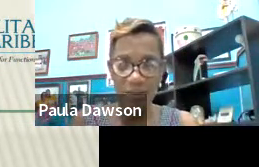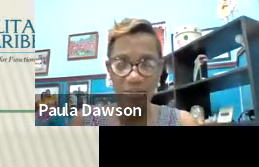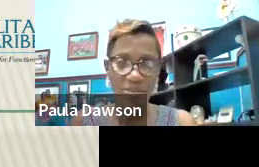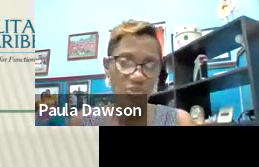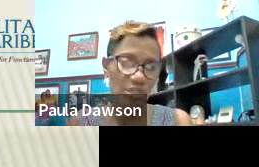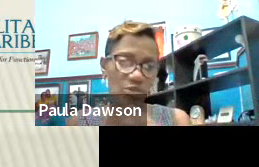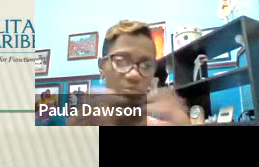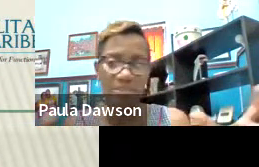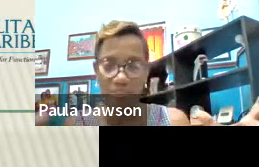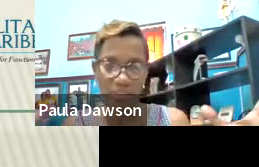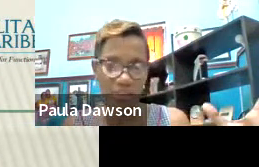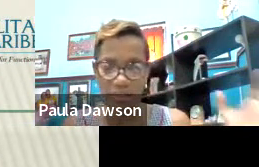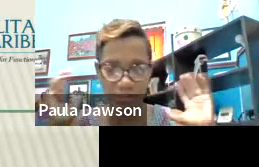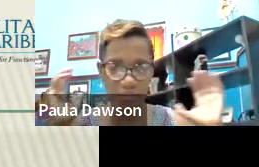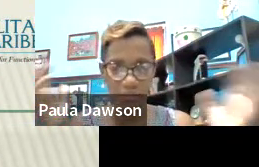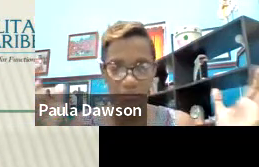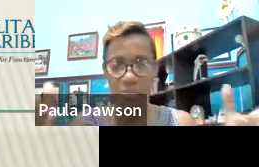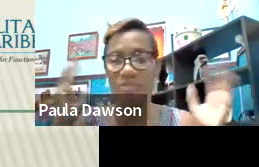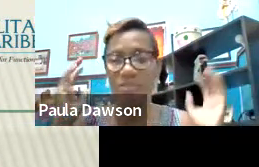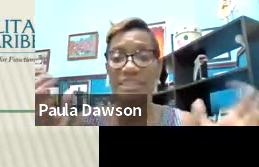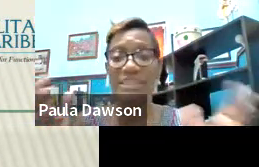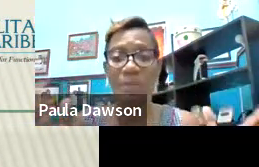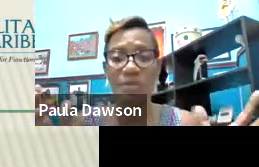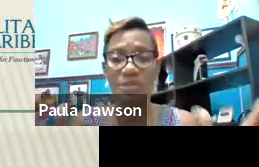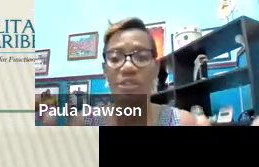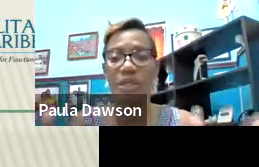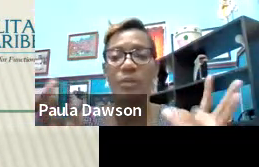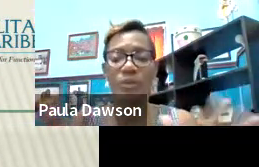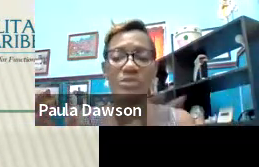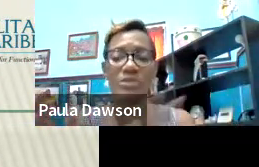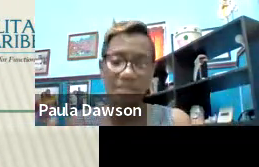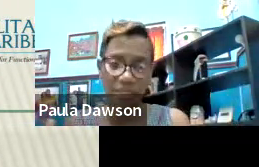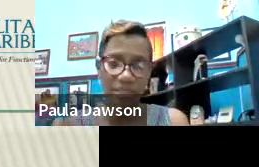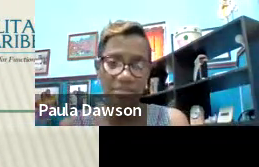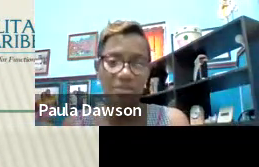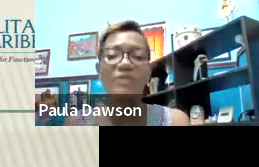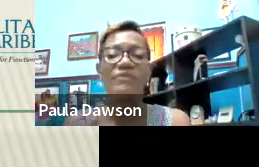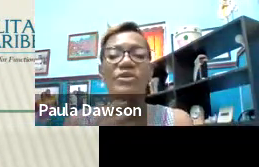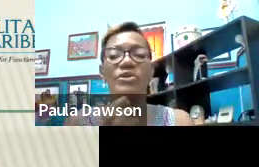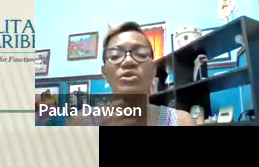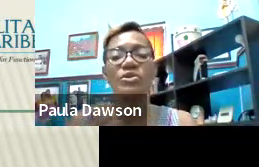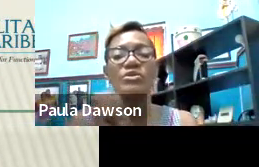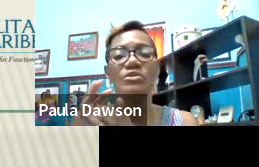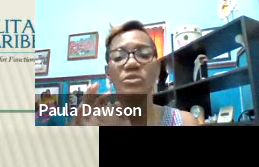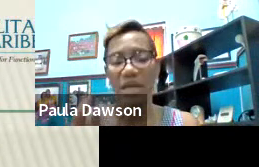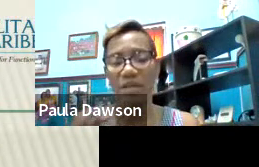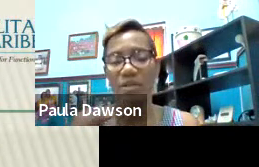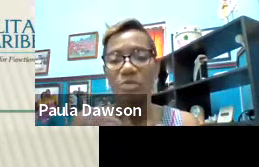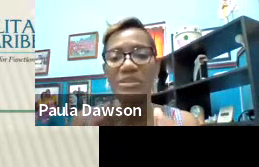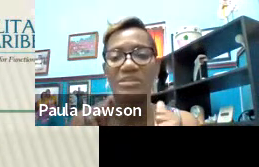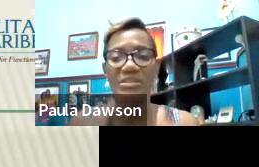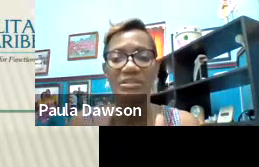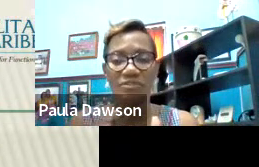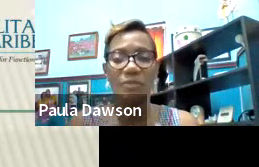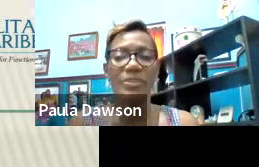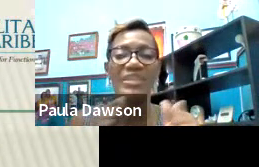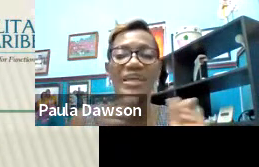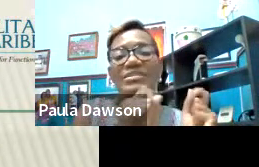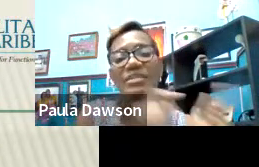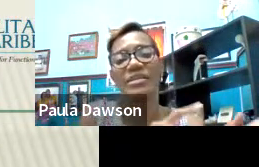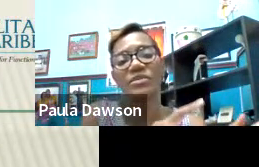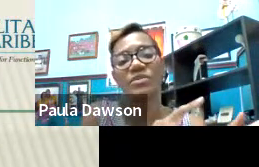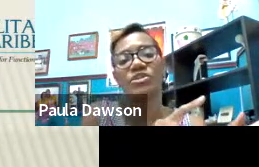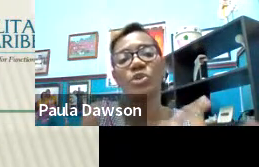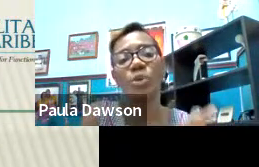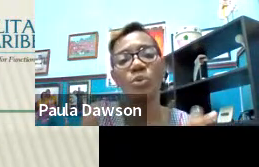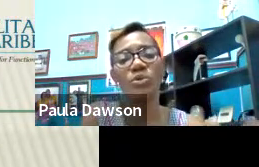get an ankle injury and you're placed in a cast, God forbid, for 6 months, when you take the cast off, your ankle would be stiff. That